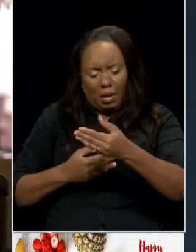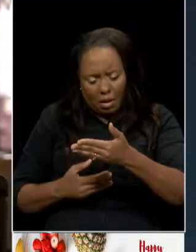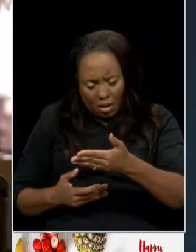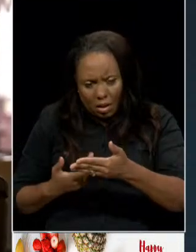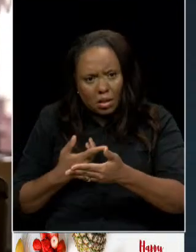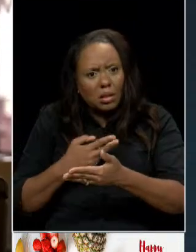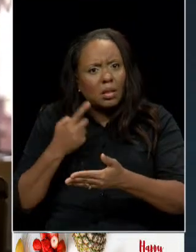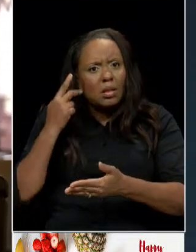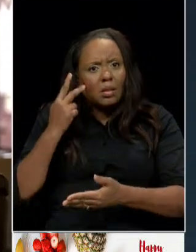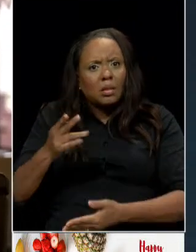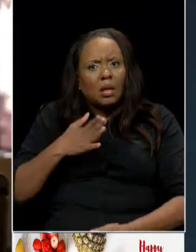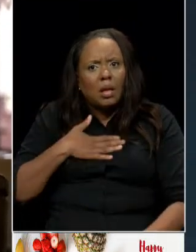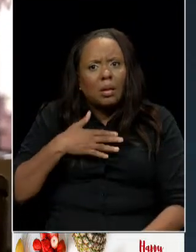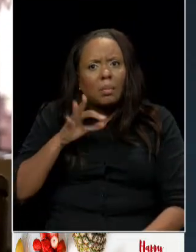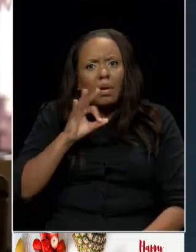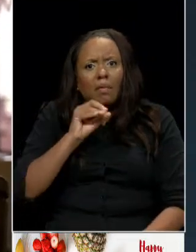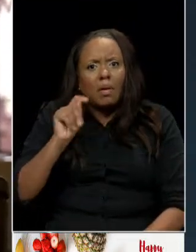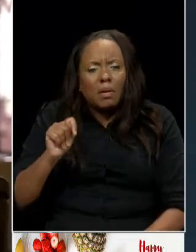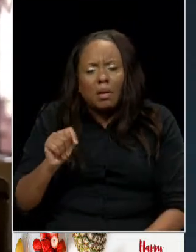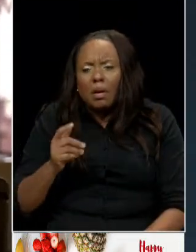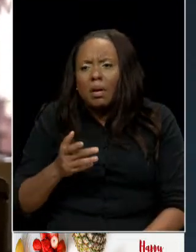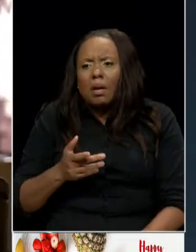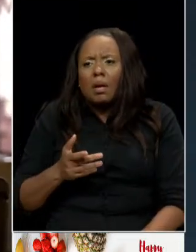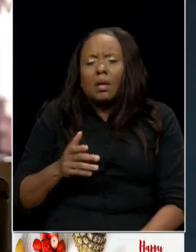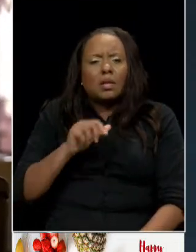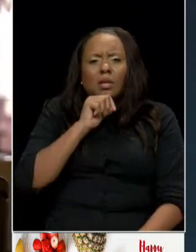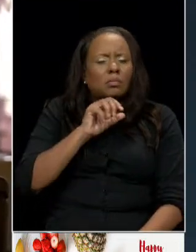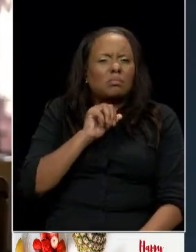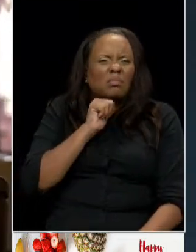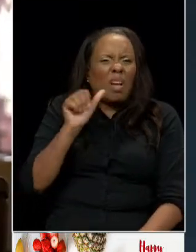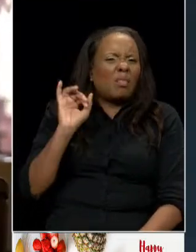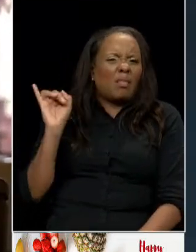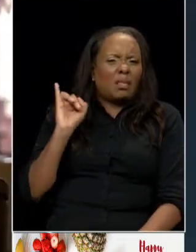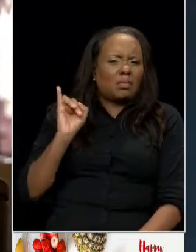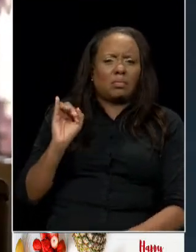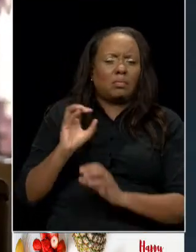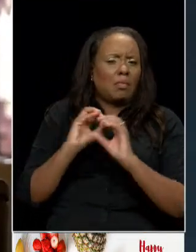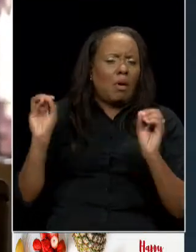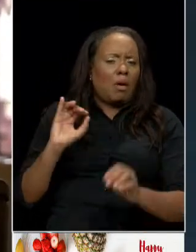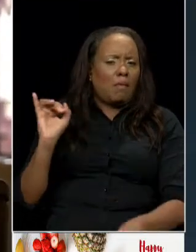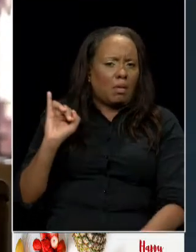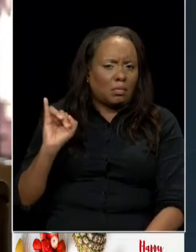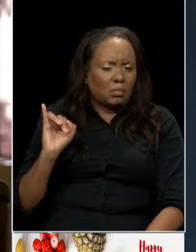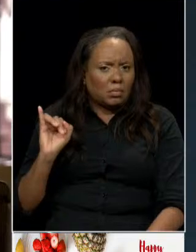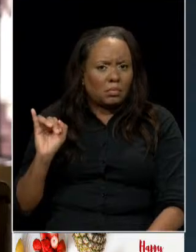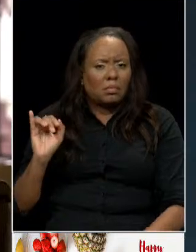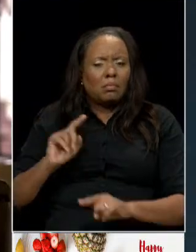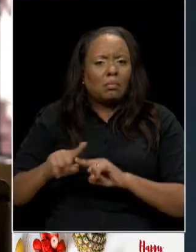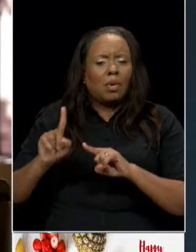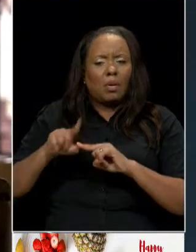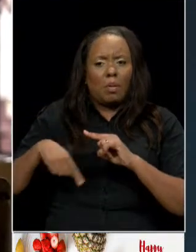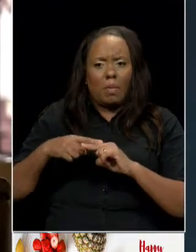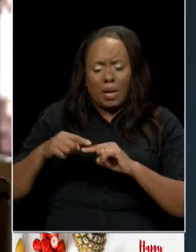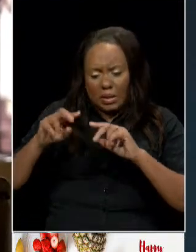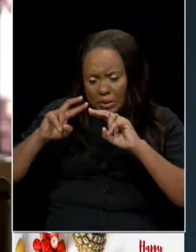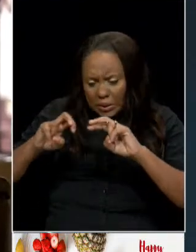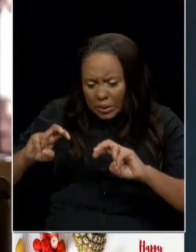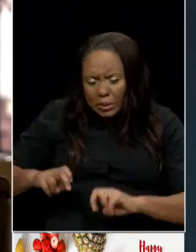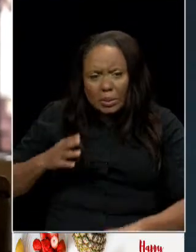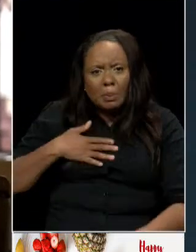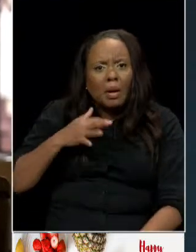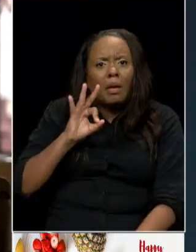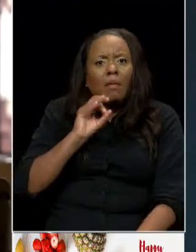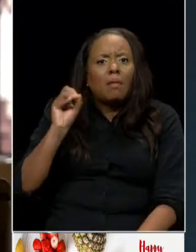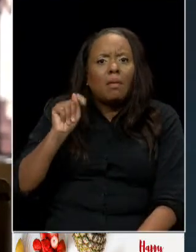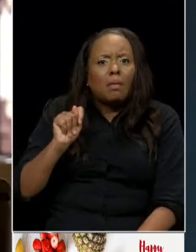even though the top of the foot was not infected at that time, when she took the dressing off, the skin at the top of the